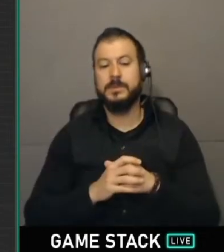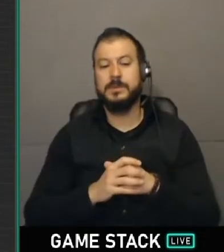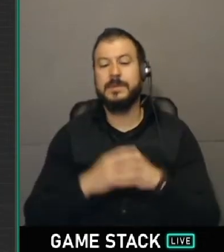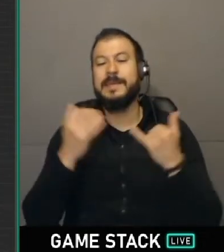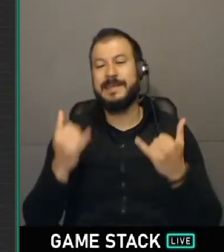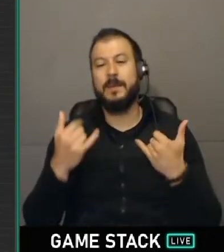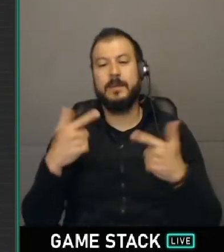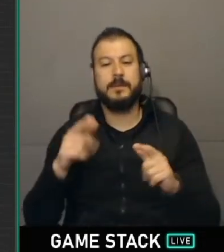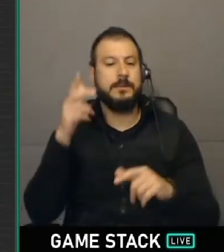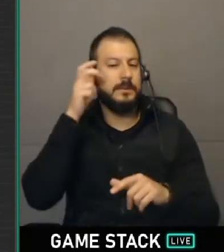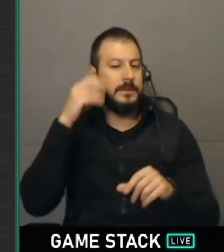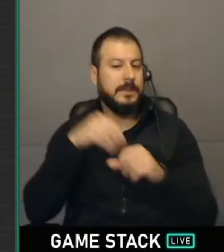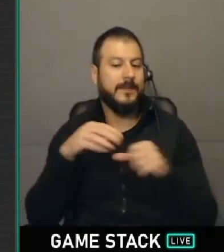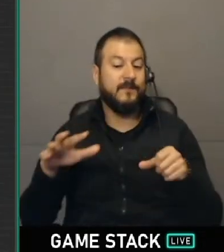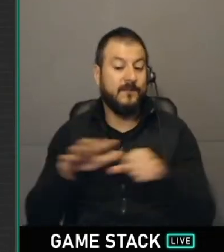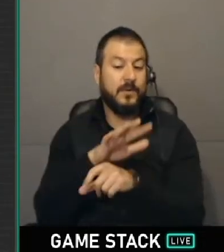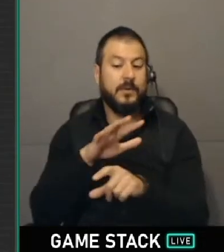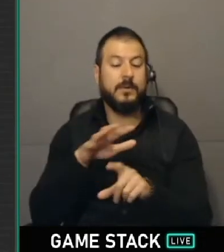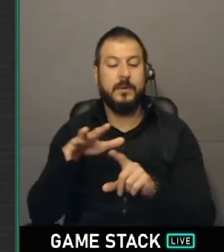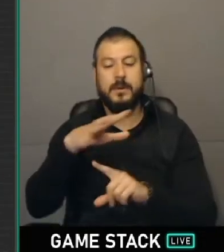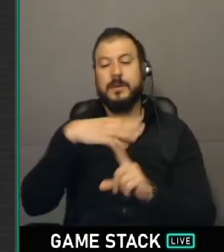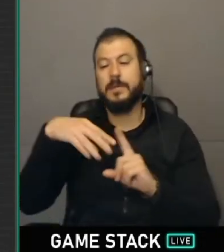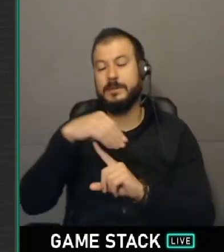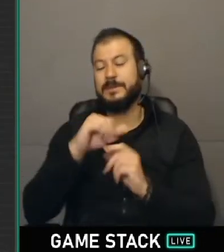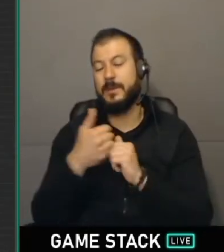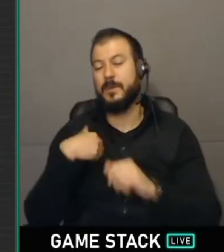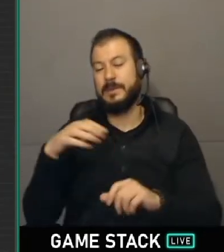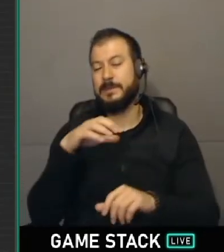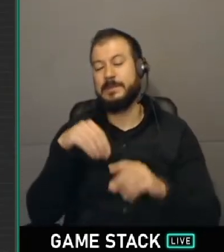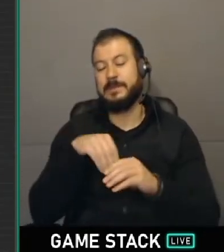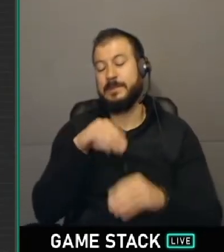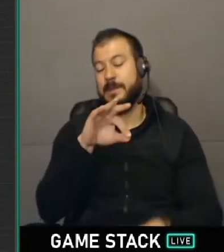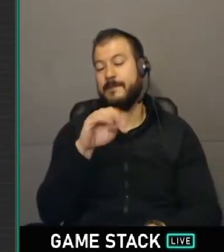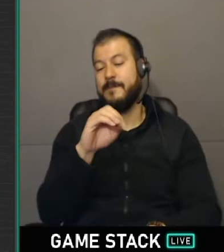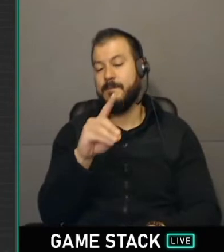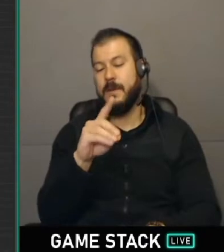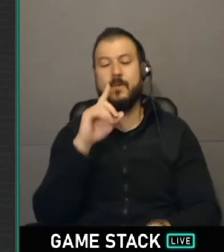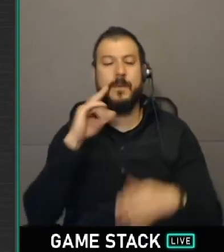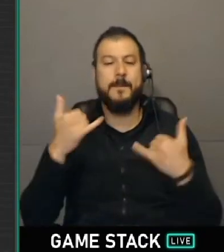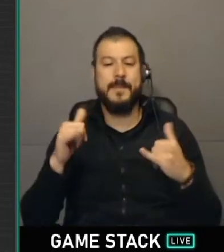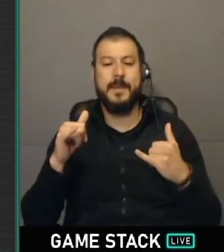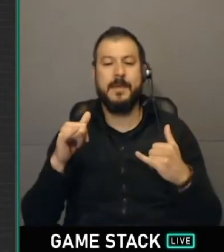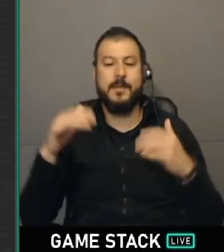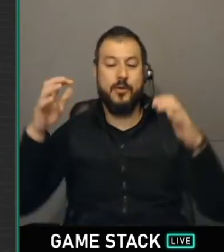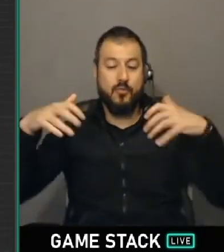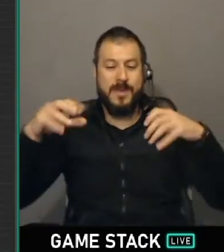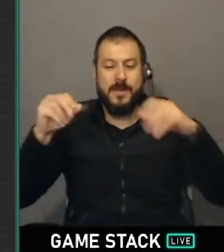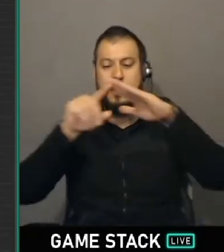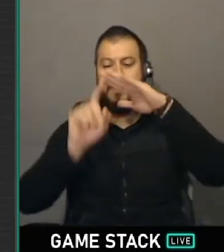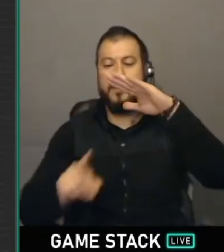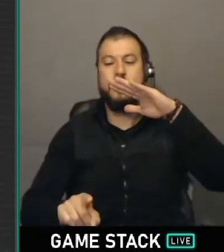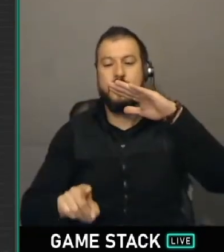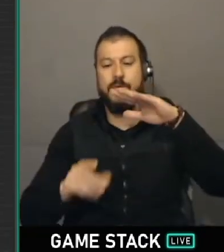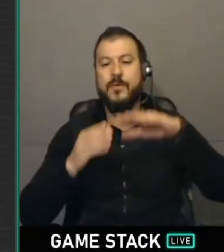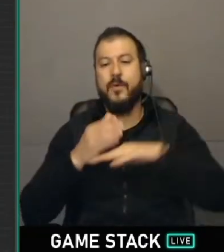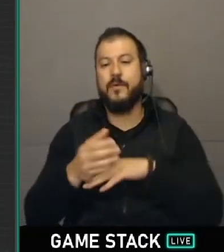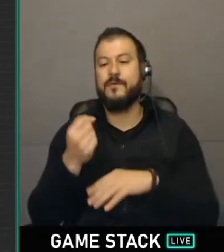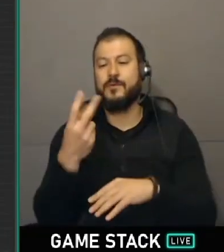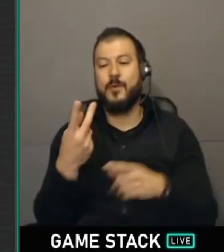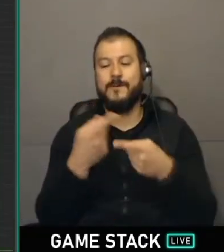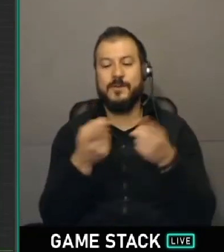that in full context. Similar how we did in FMOD Studio, we'll play our rain and thunder over 12 channels.